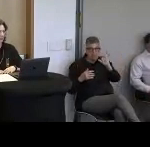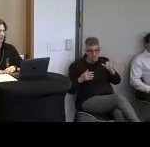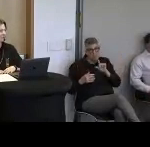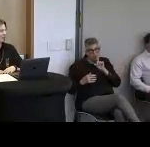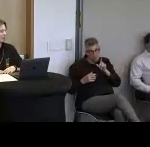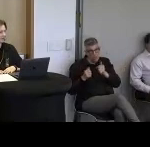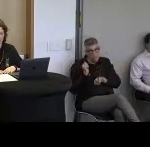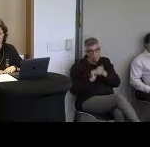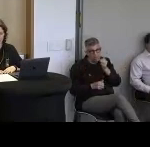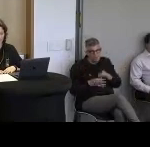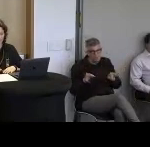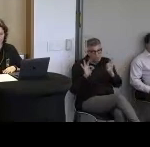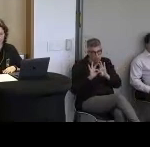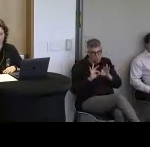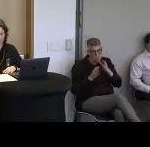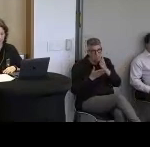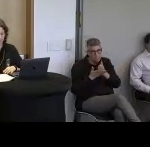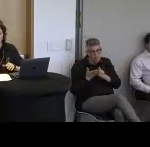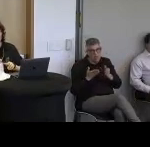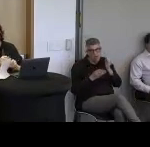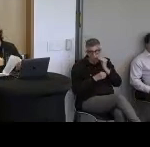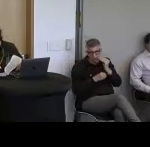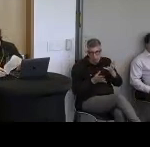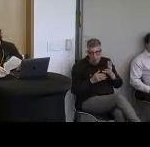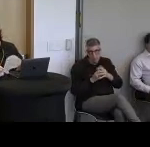important pieces of contextual information.